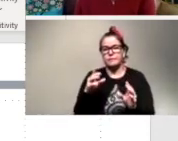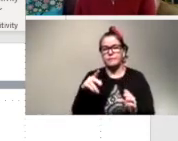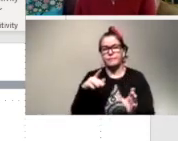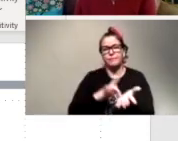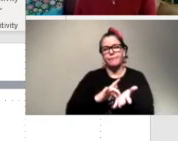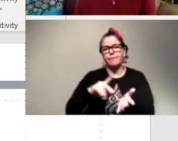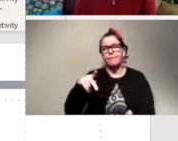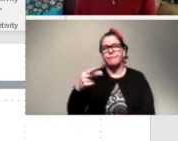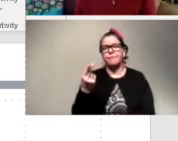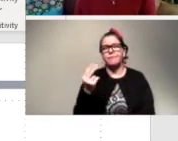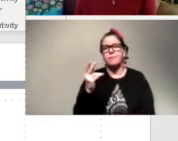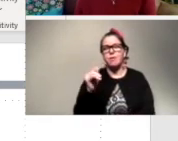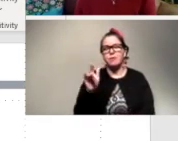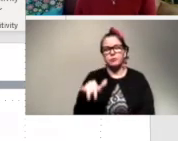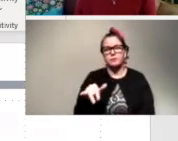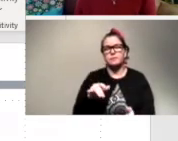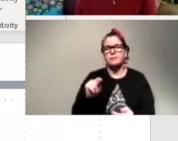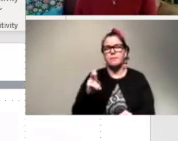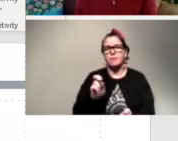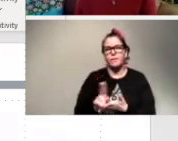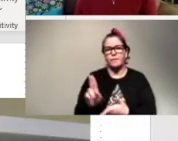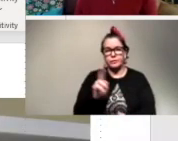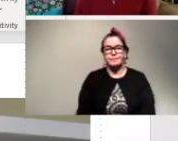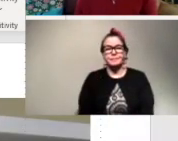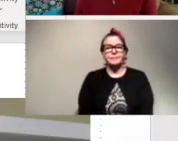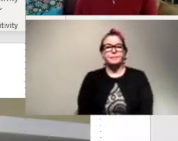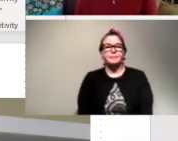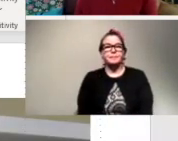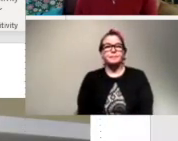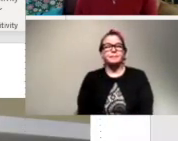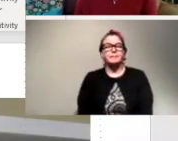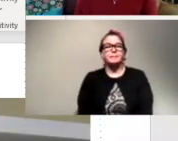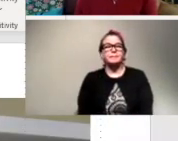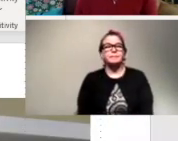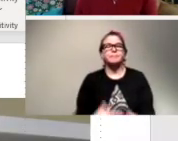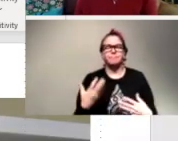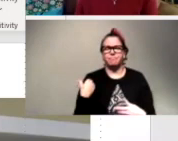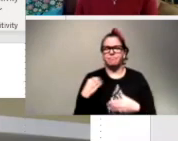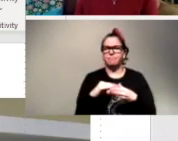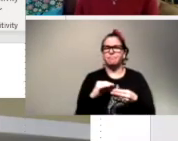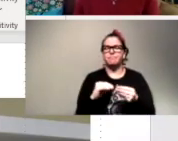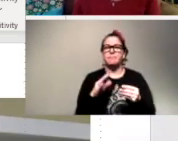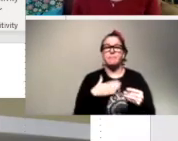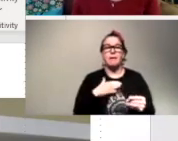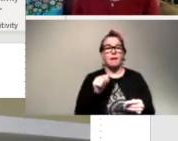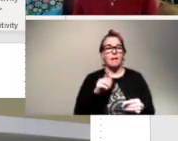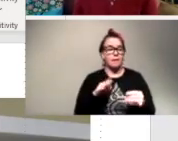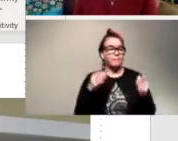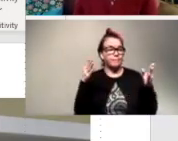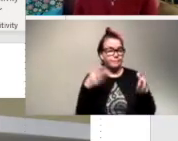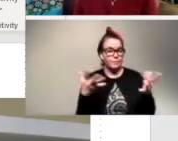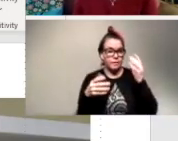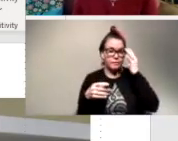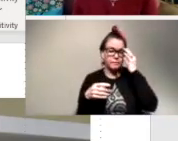pharmacology at Temple University. And so, as I mentioned, in my laboratory, what we really study